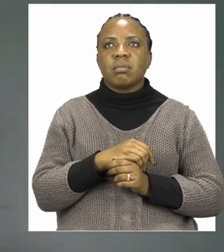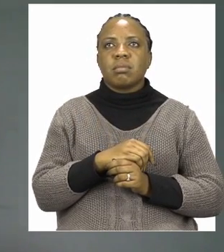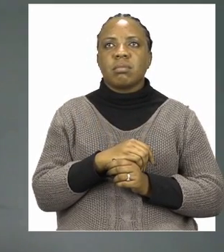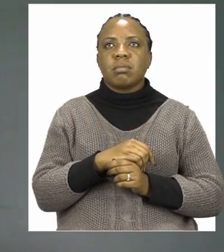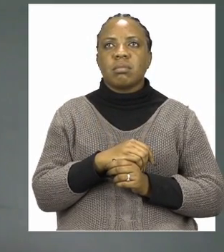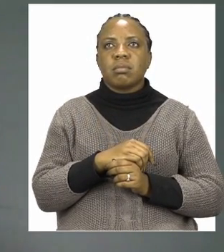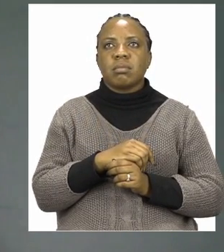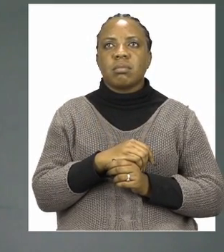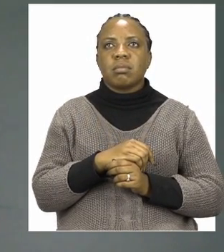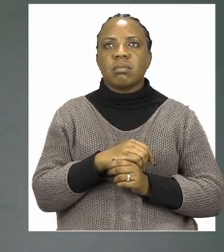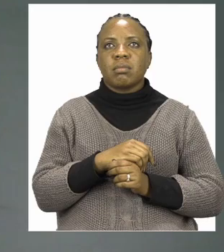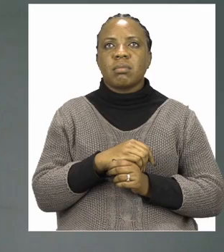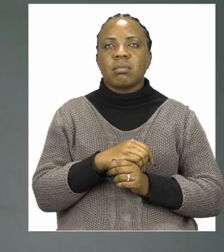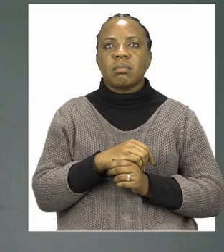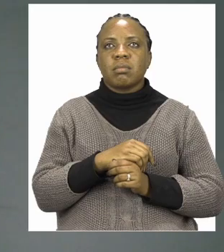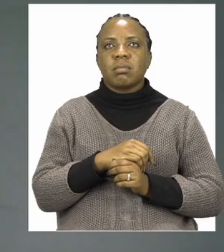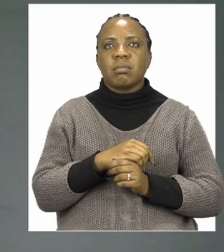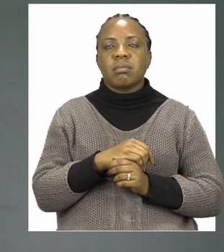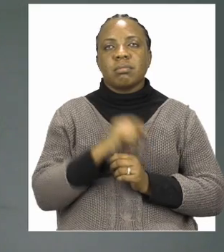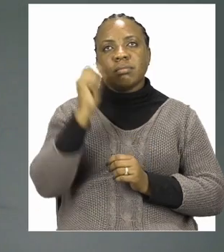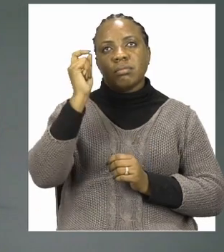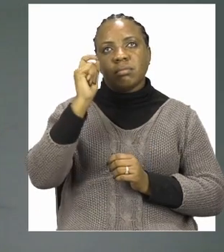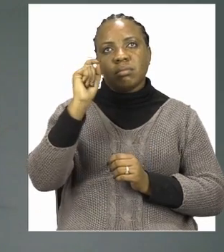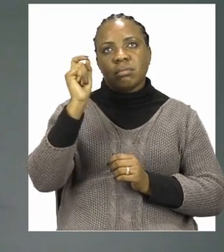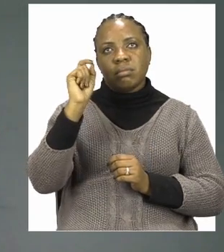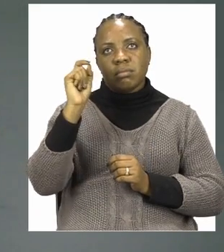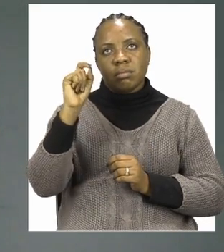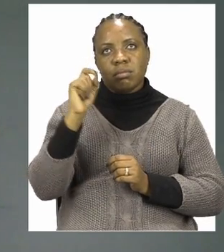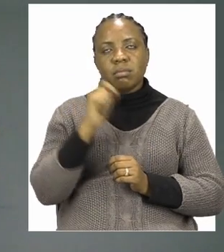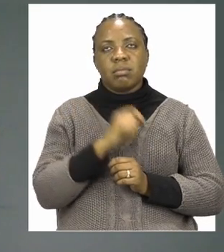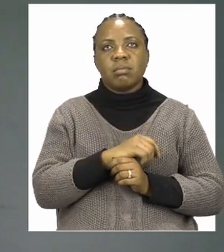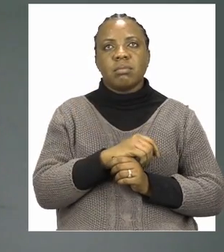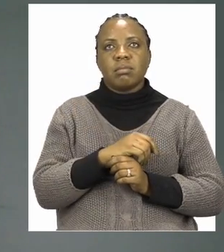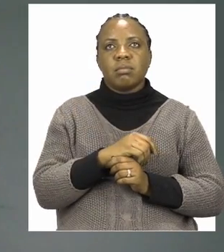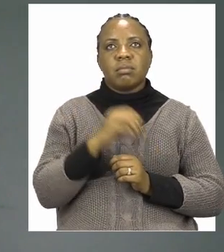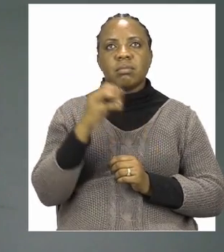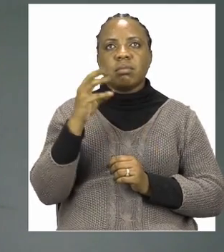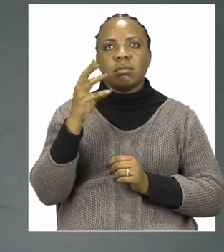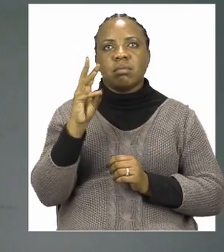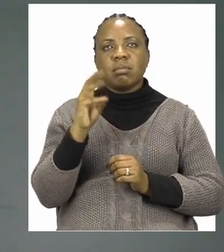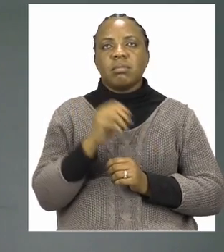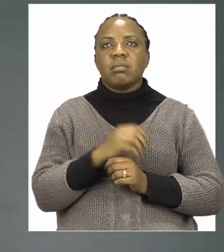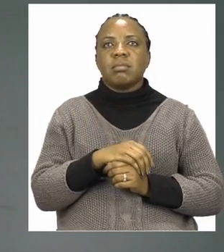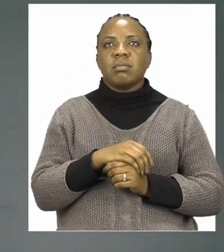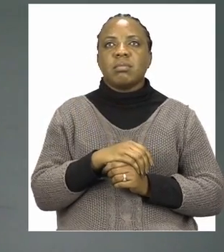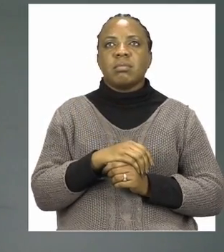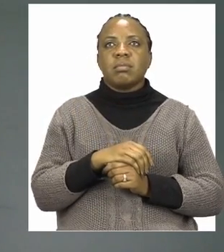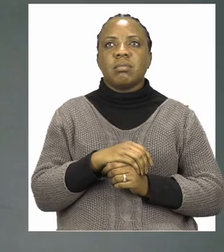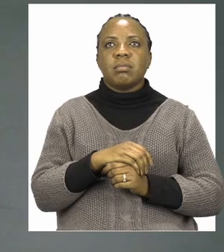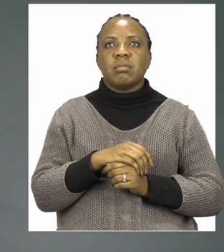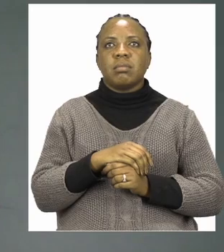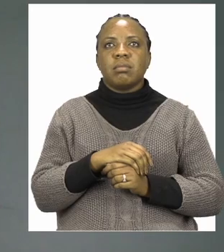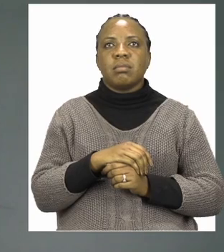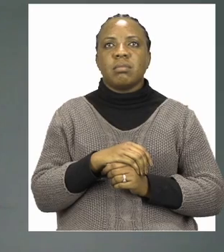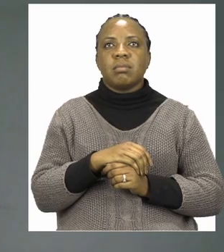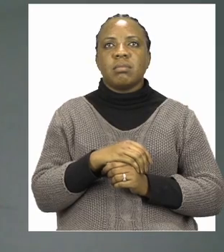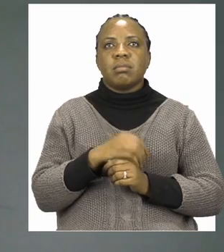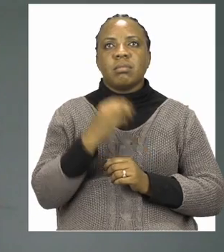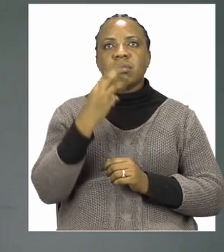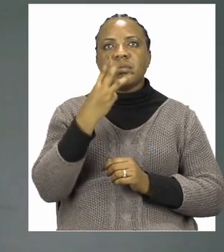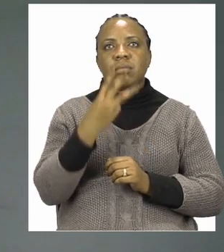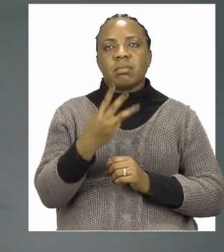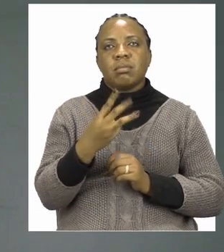6. And we write it in our wheel. Then the next one that we can see